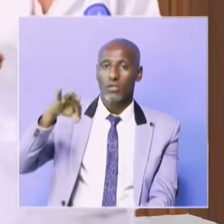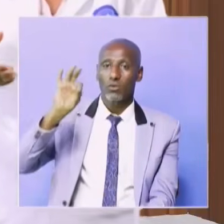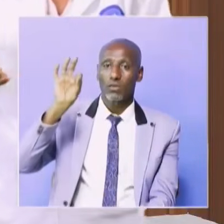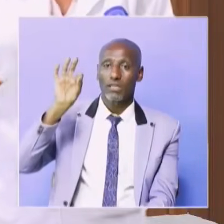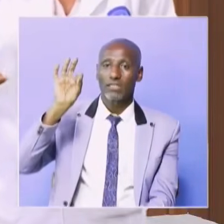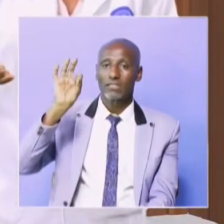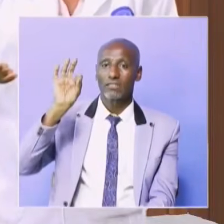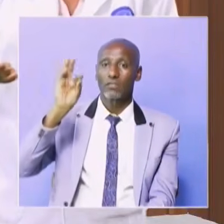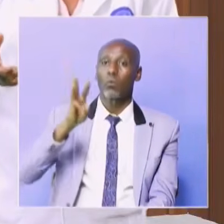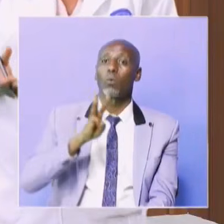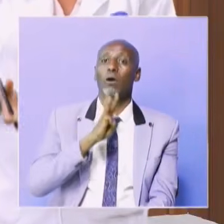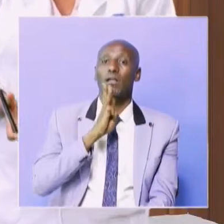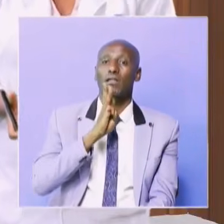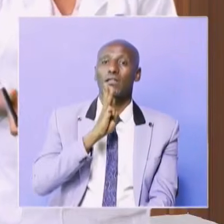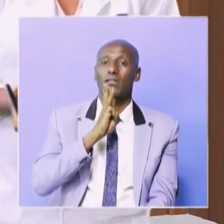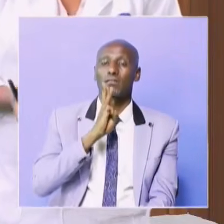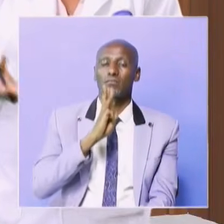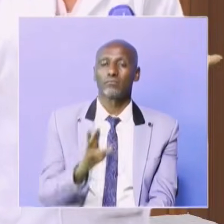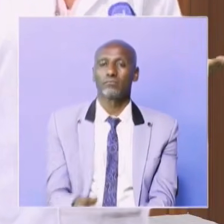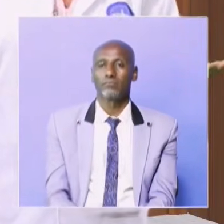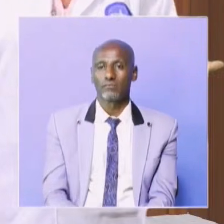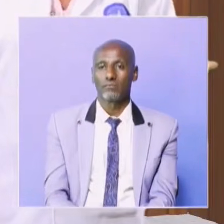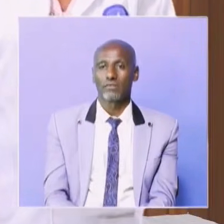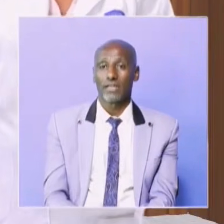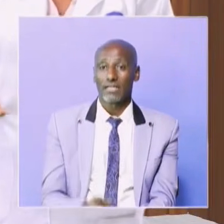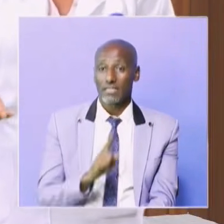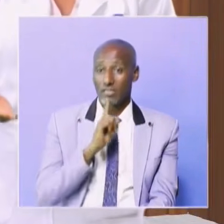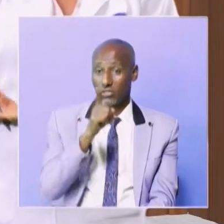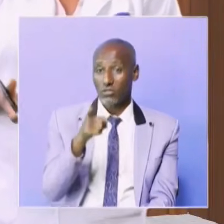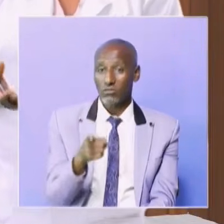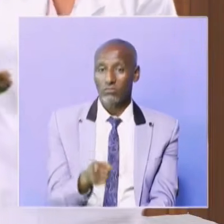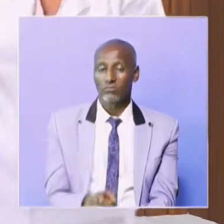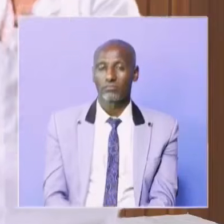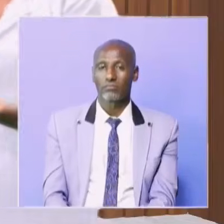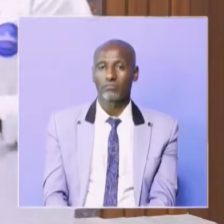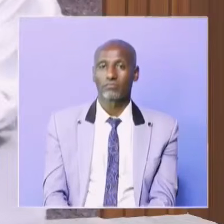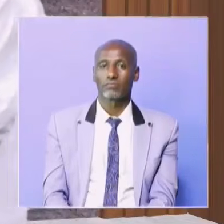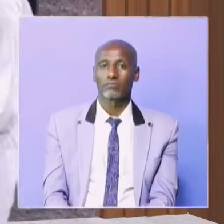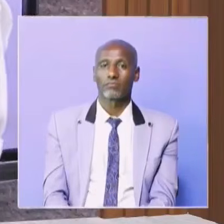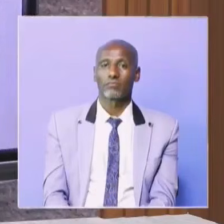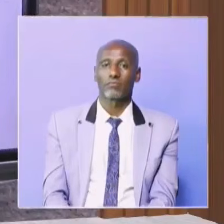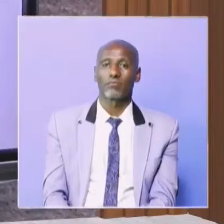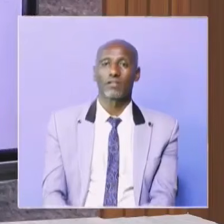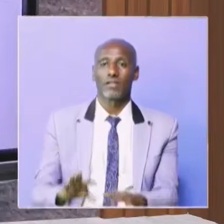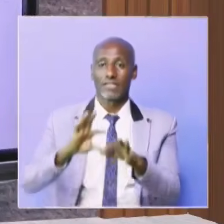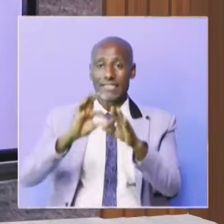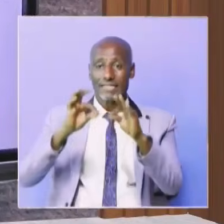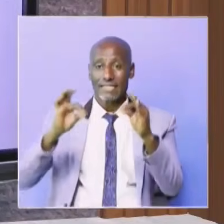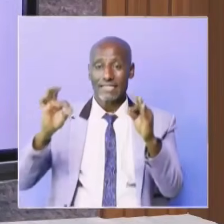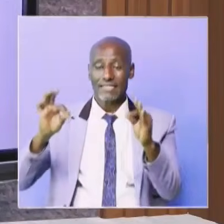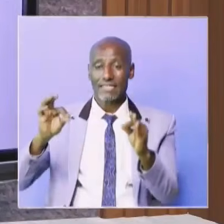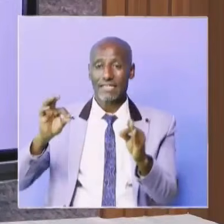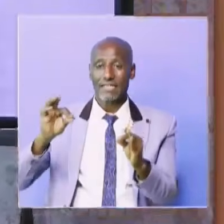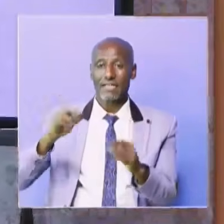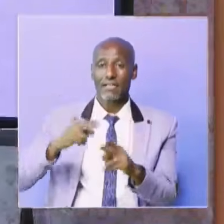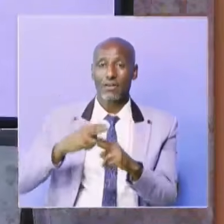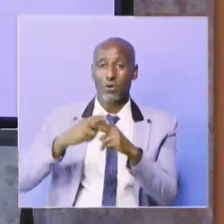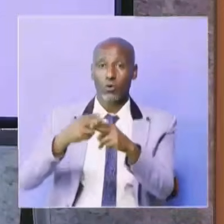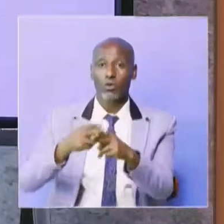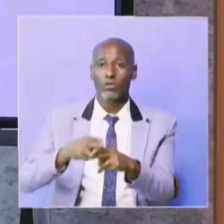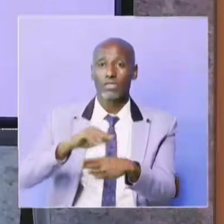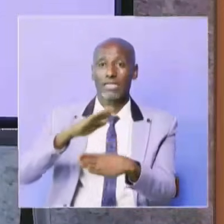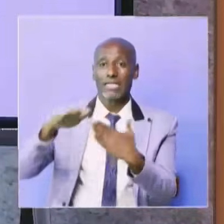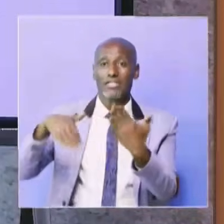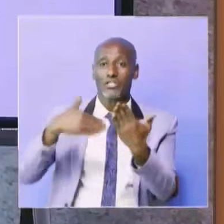it gives what? Water. That's true, right? So such sentences are called general